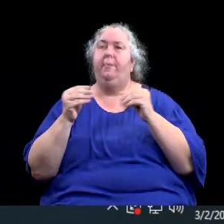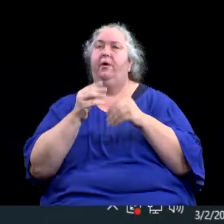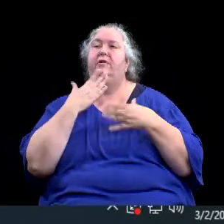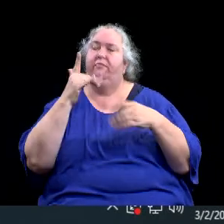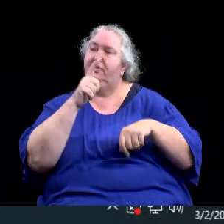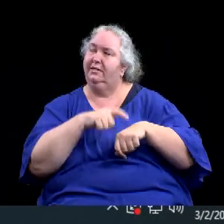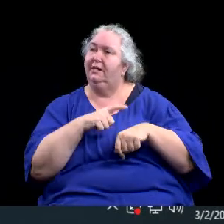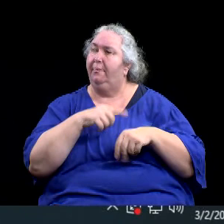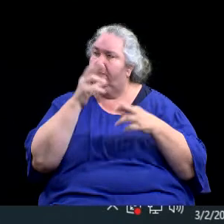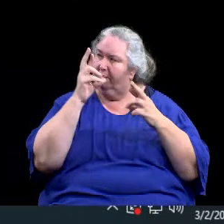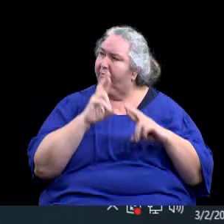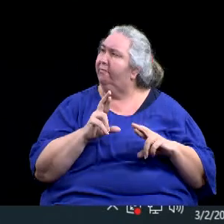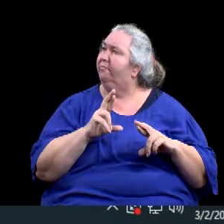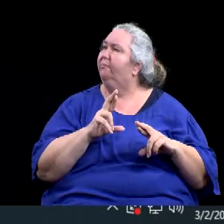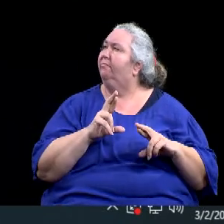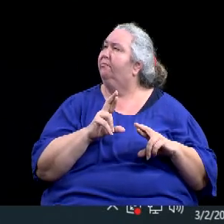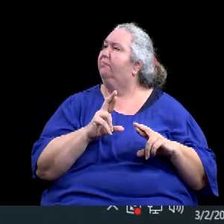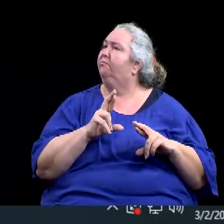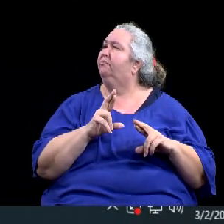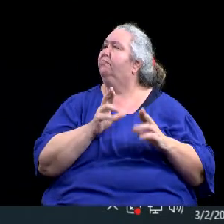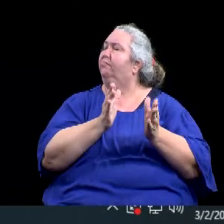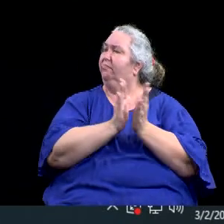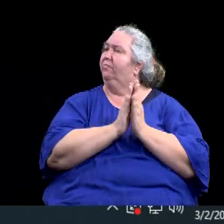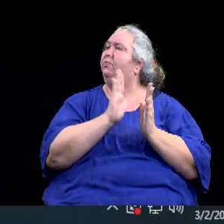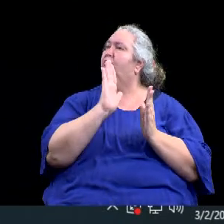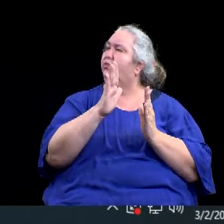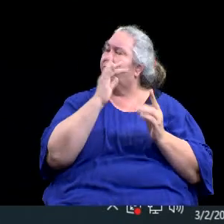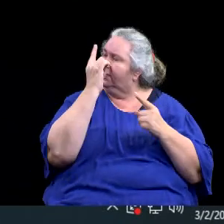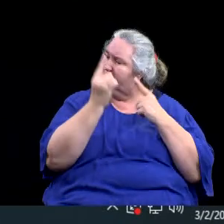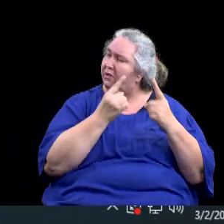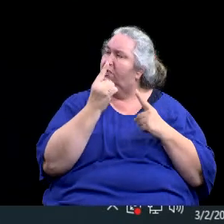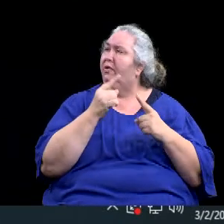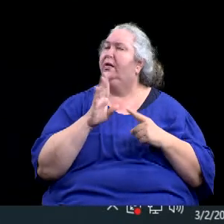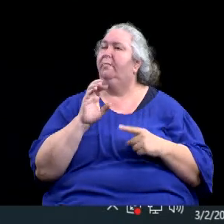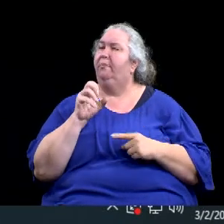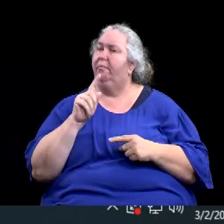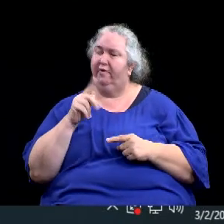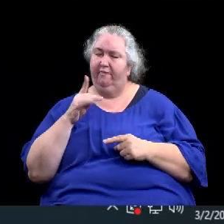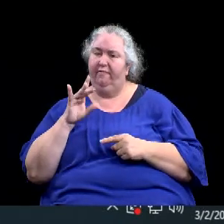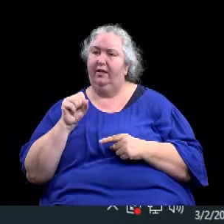consideration. Brent Phillips, President, Baylor Professor, fan of Waco, responsible citizen.